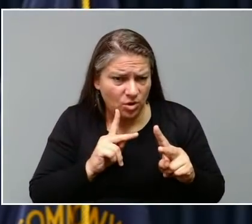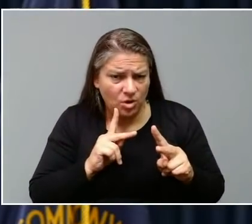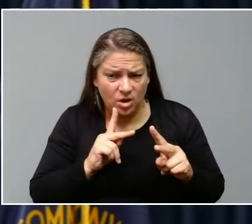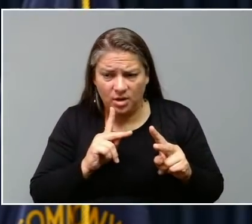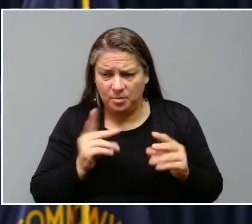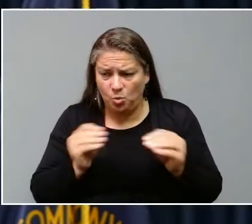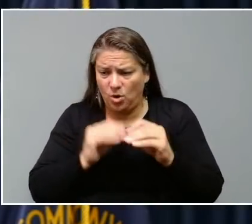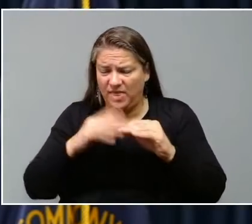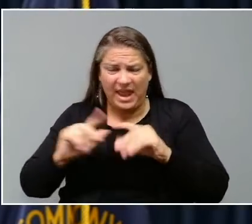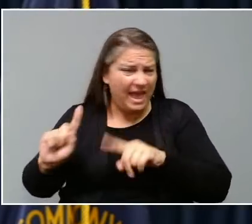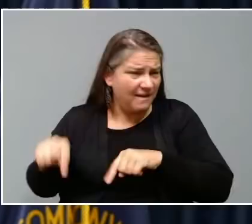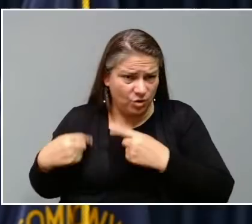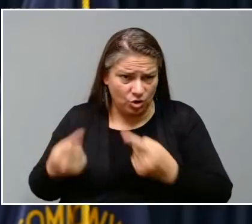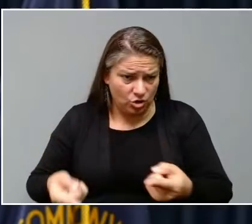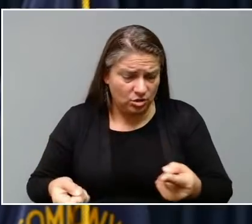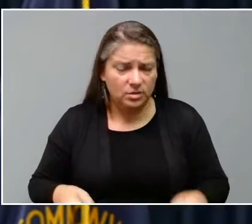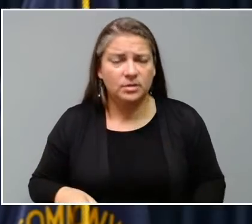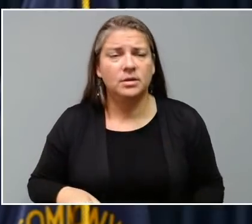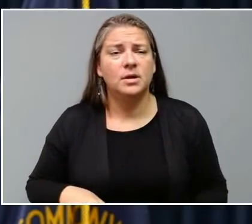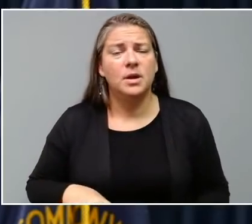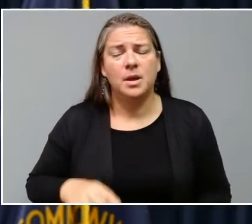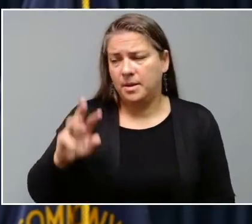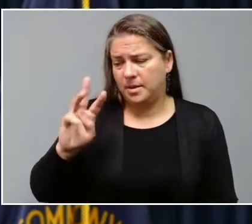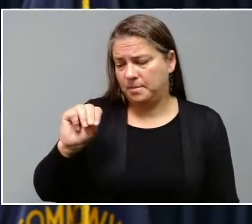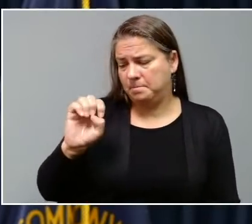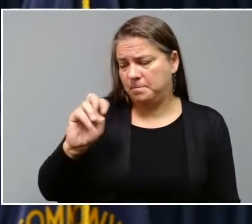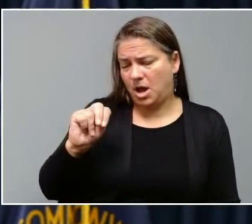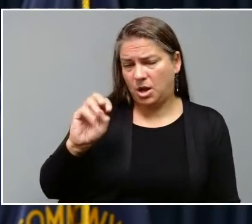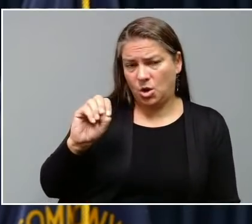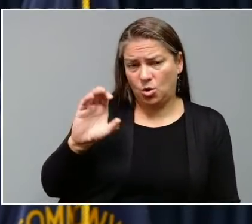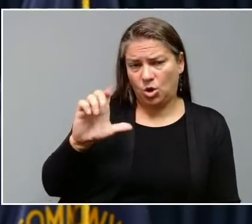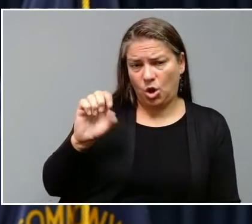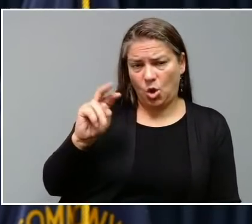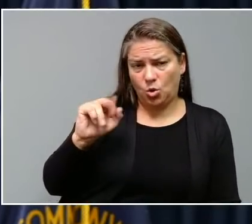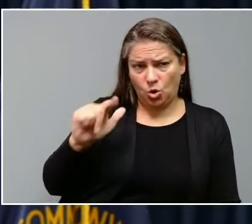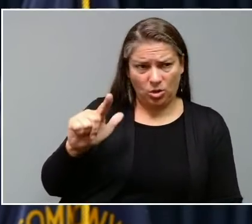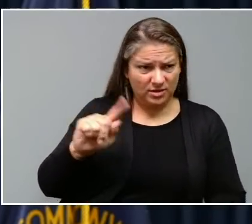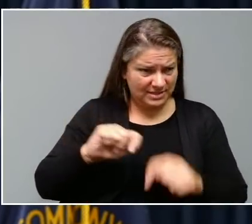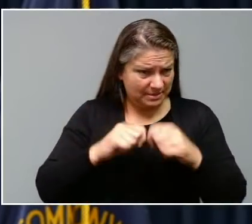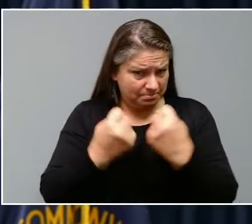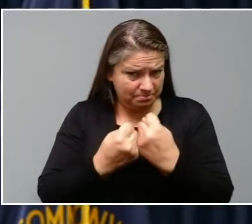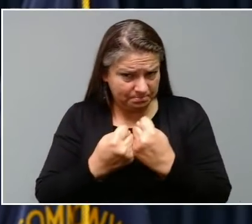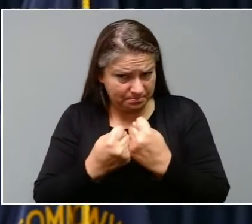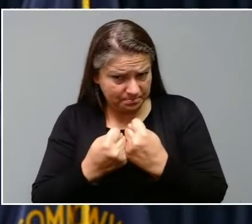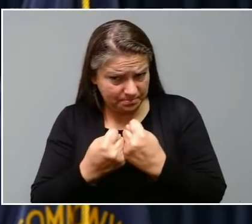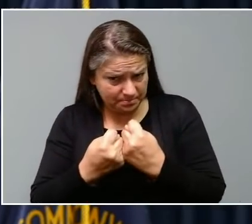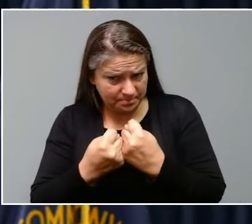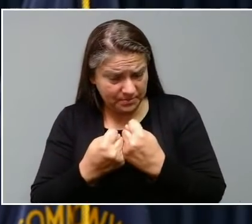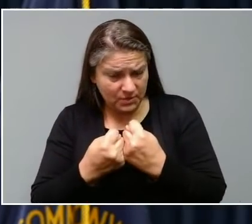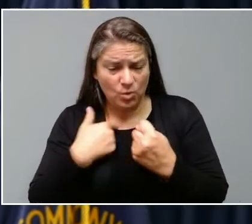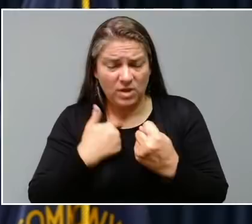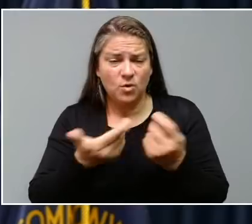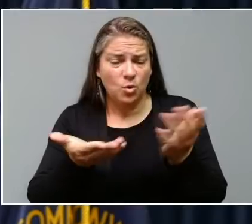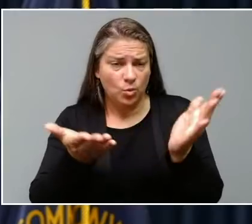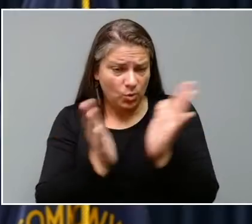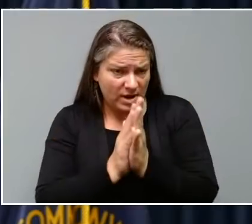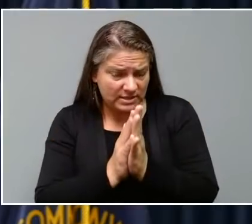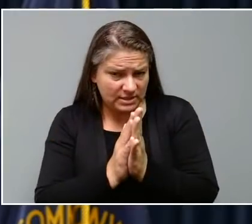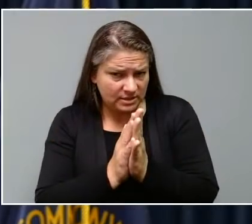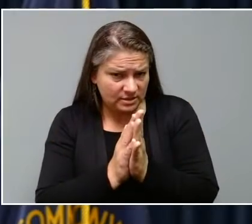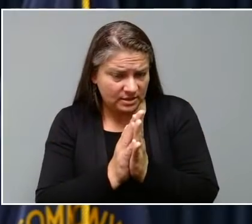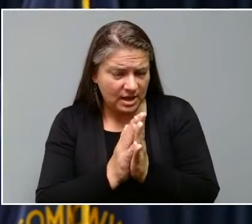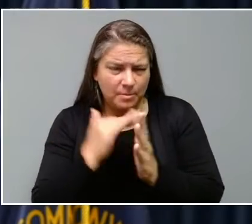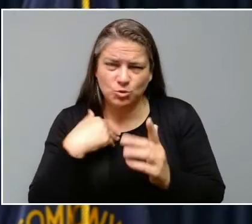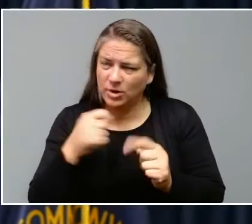have. The monoclonal teams we have requested, and I'm trying to think through all of